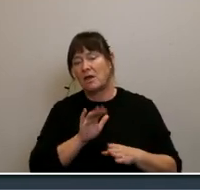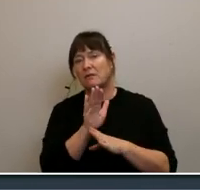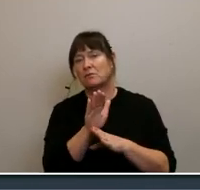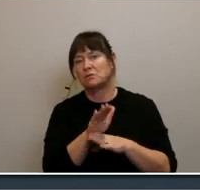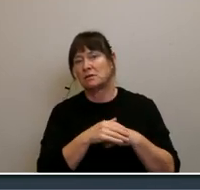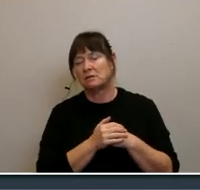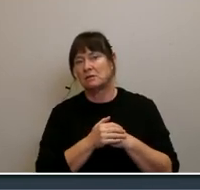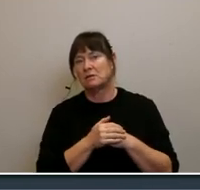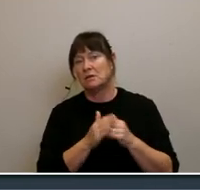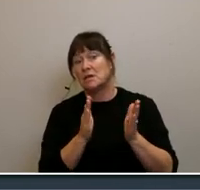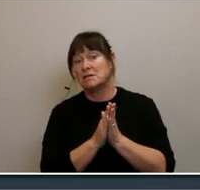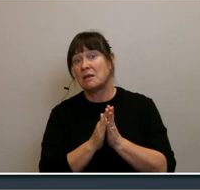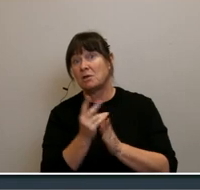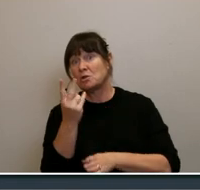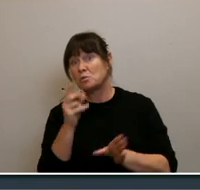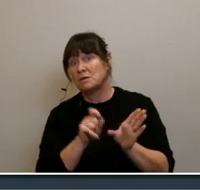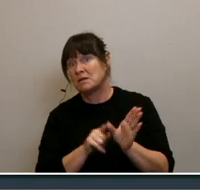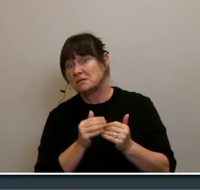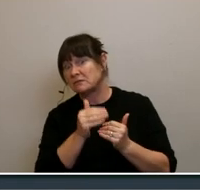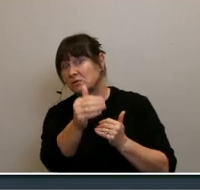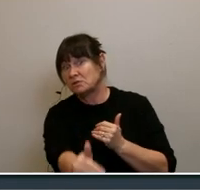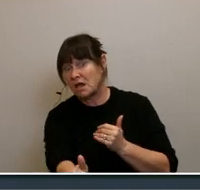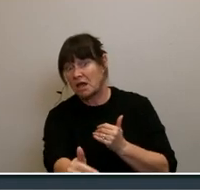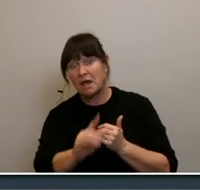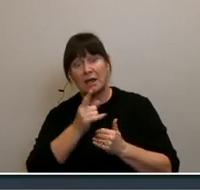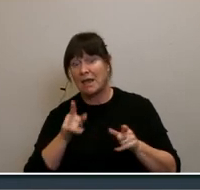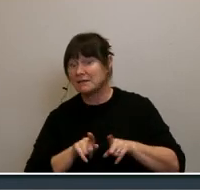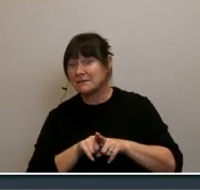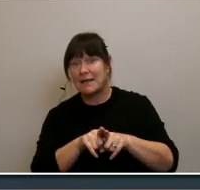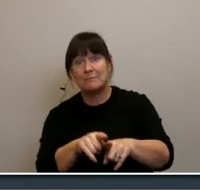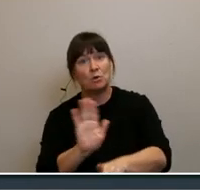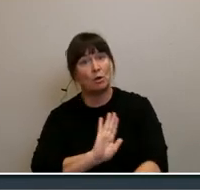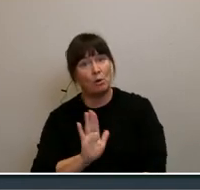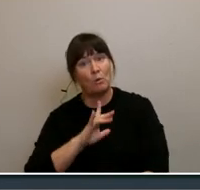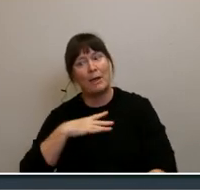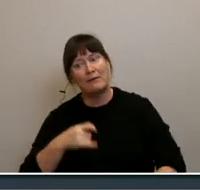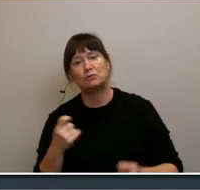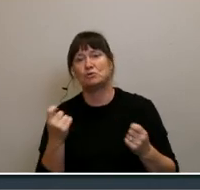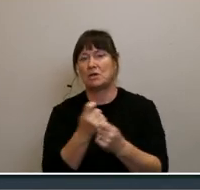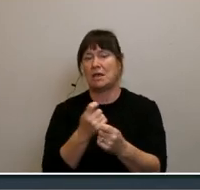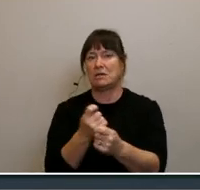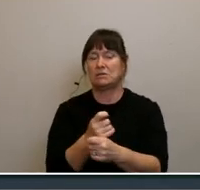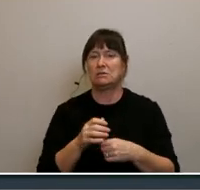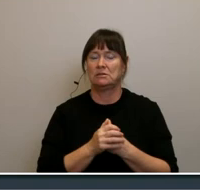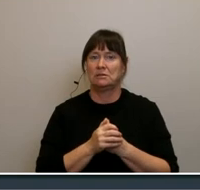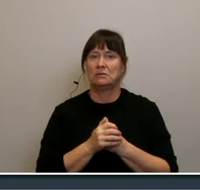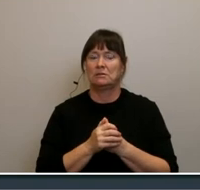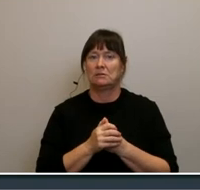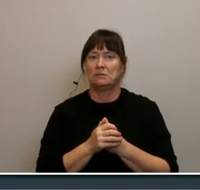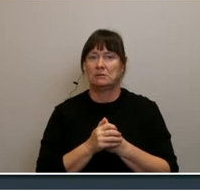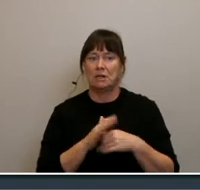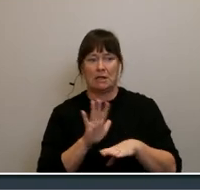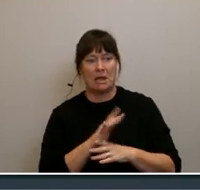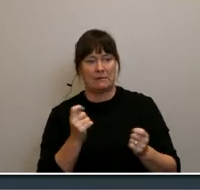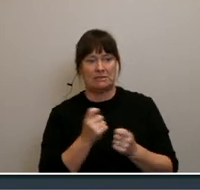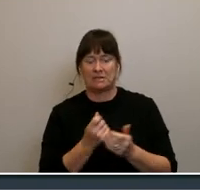not going to be and cannot be the way Napier is now. The changes that are on us